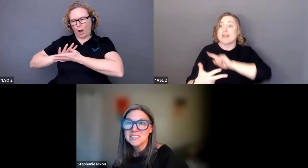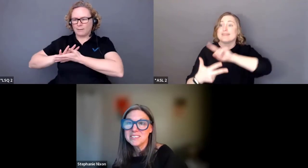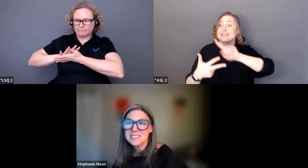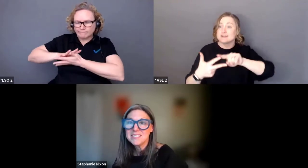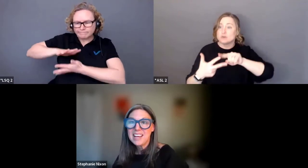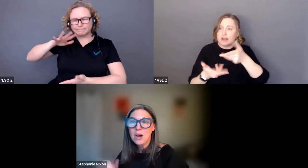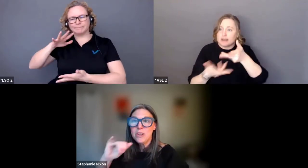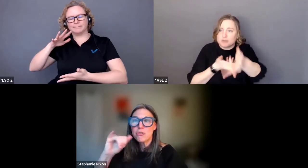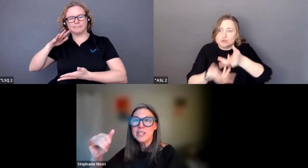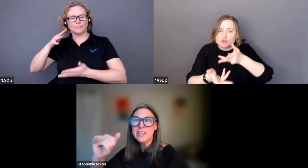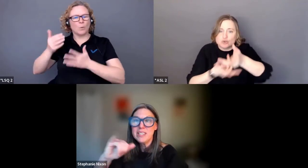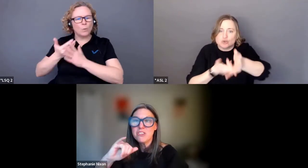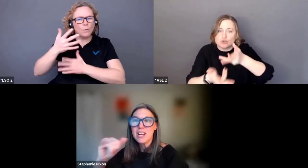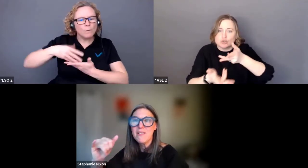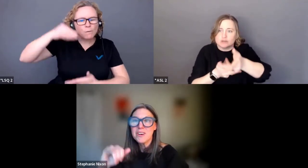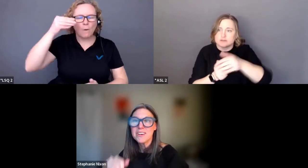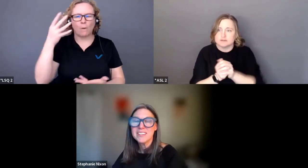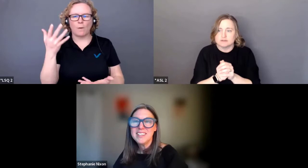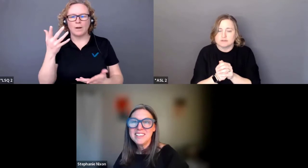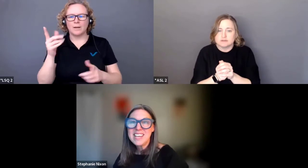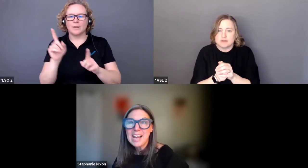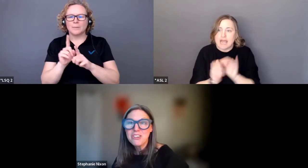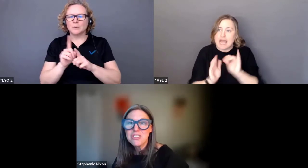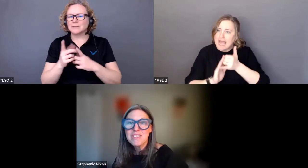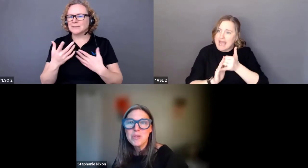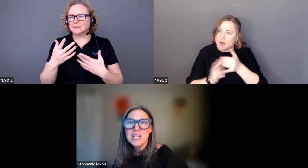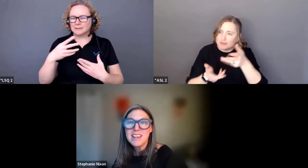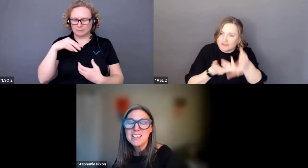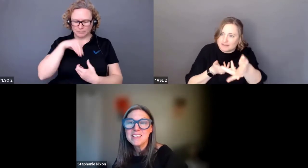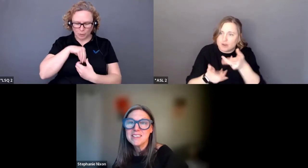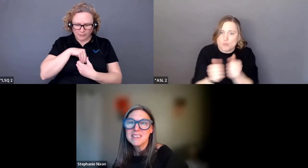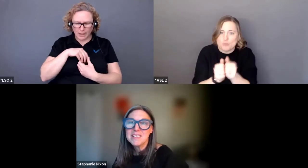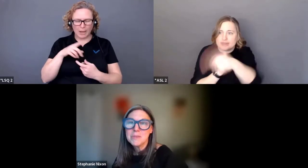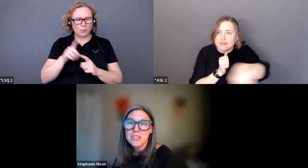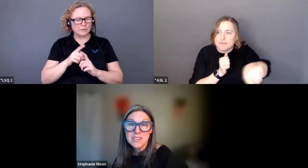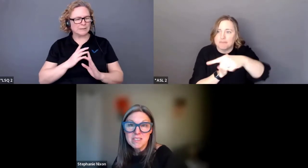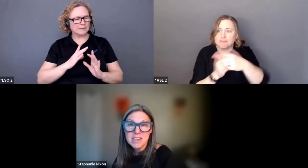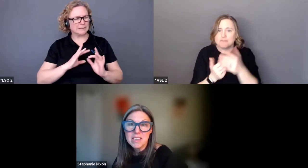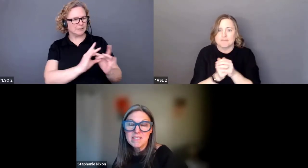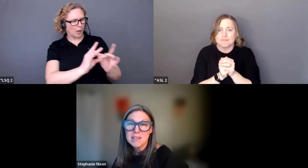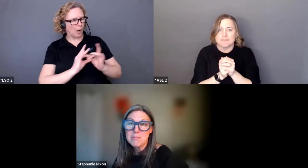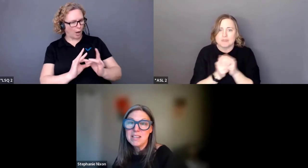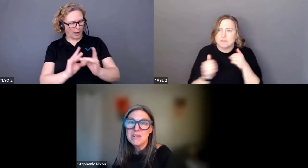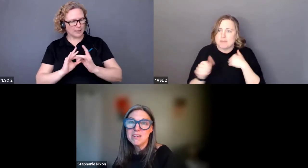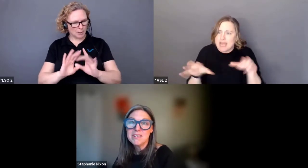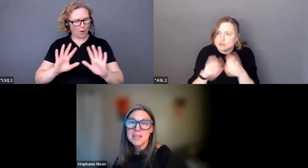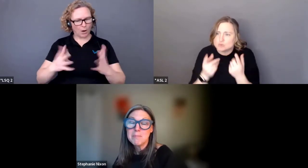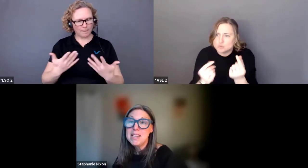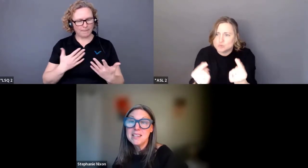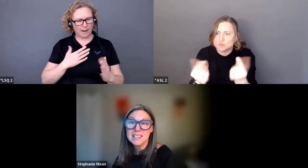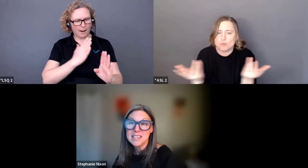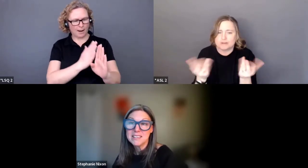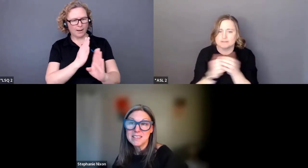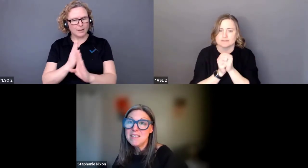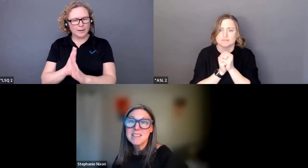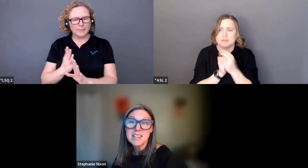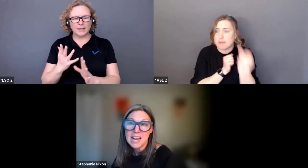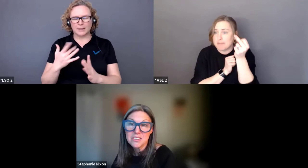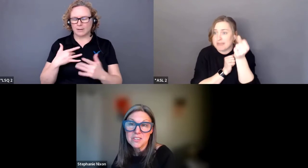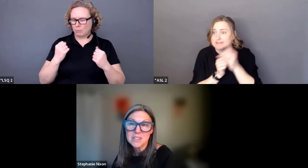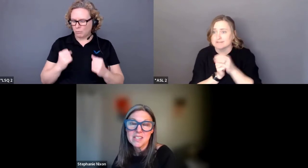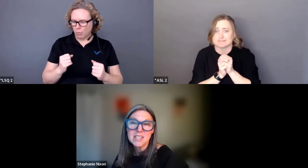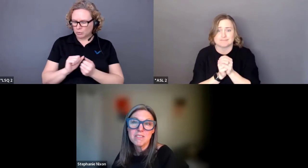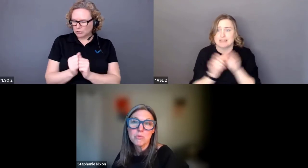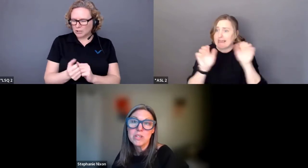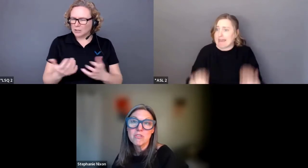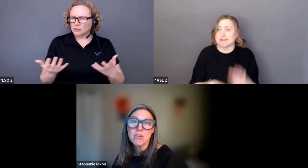interpersonal, how we treat each other, the actions we take, which in this case can mean immediately, instant